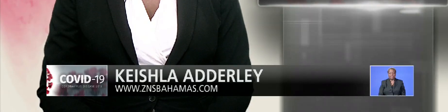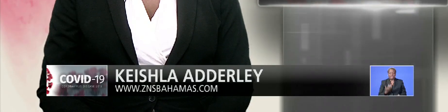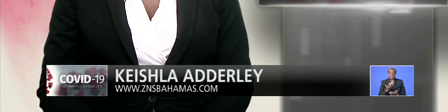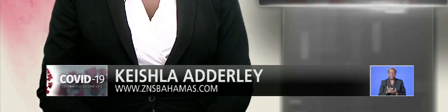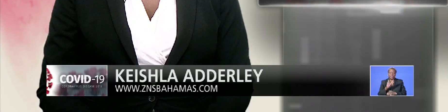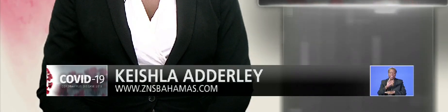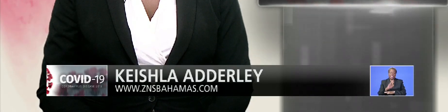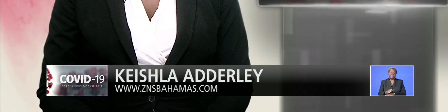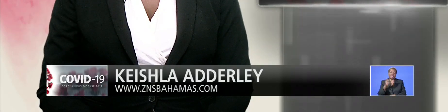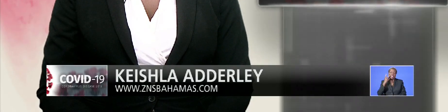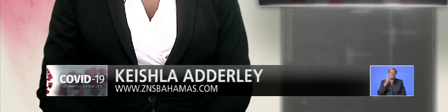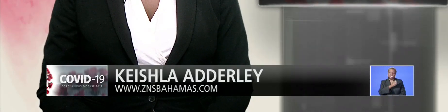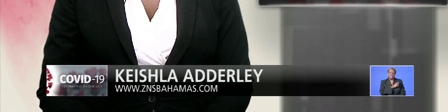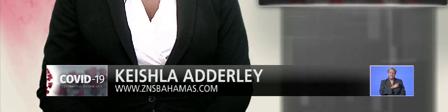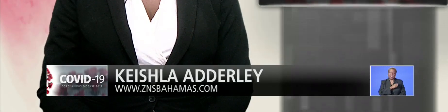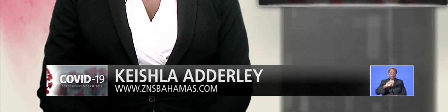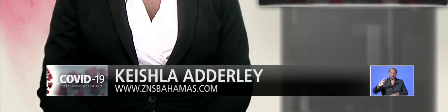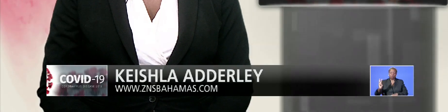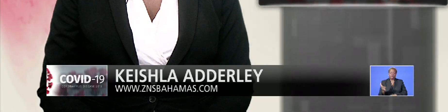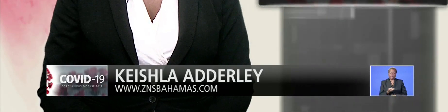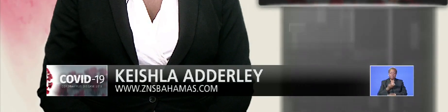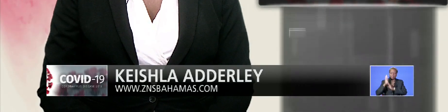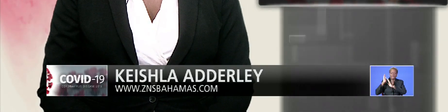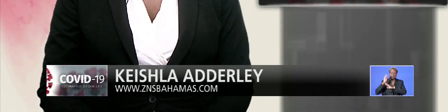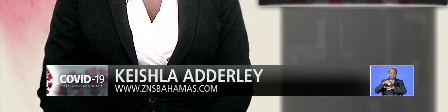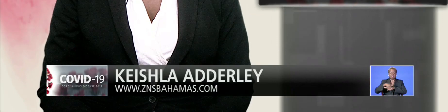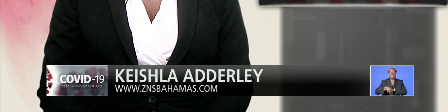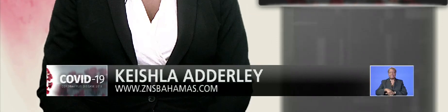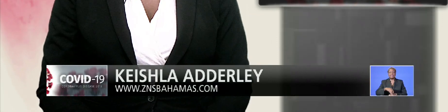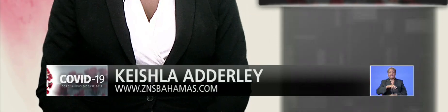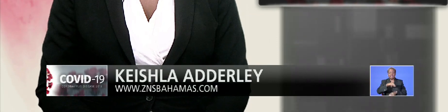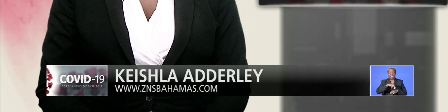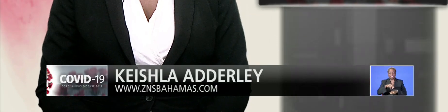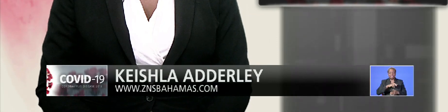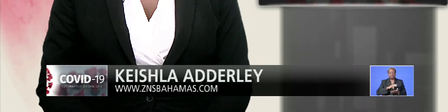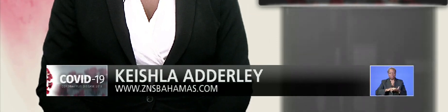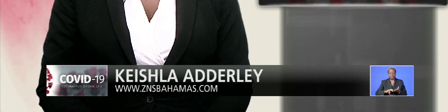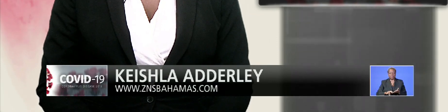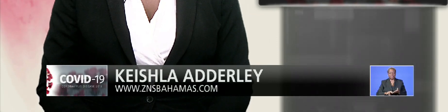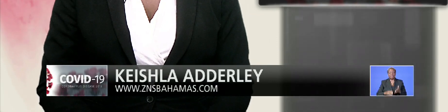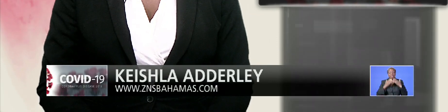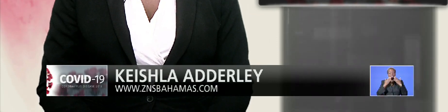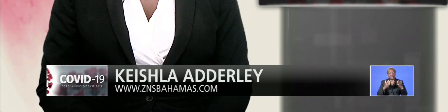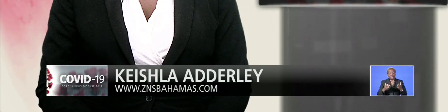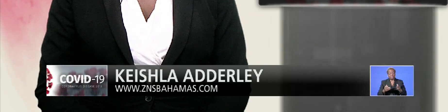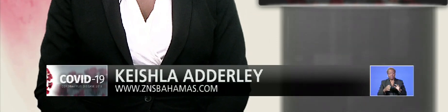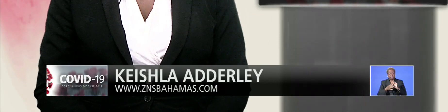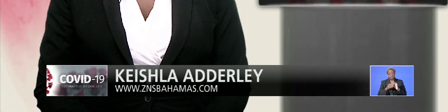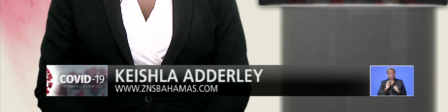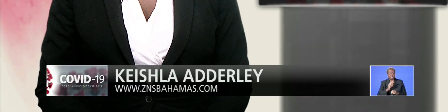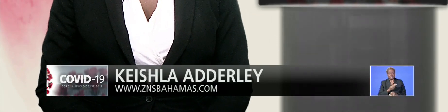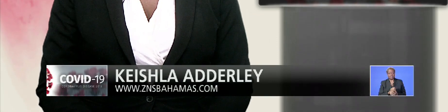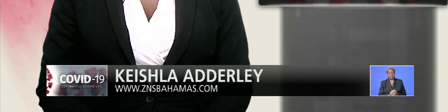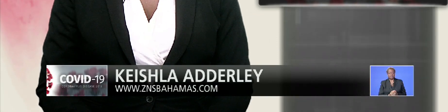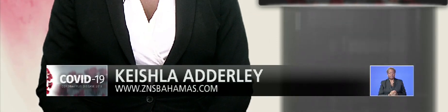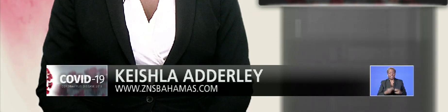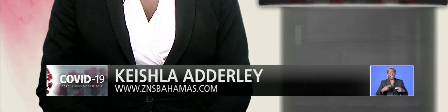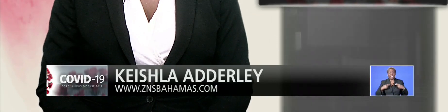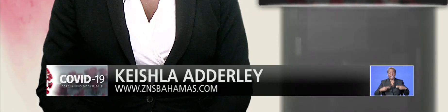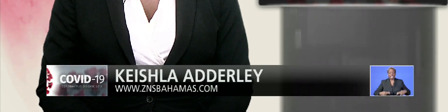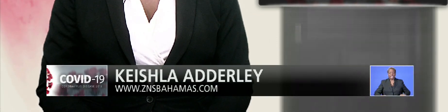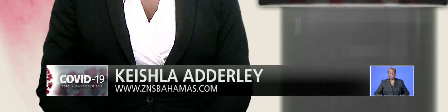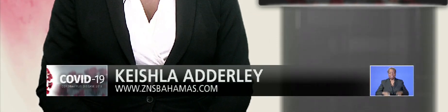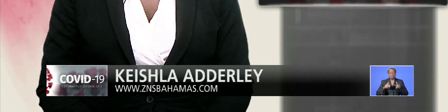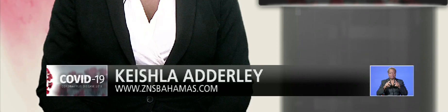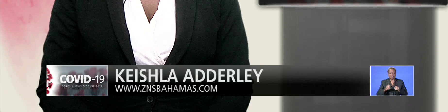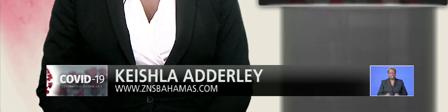Good evening, everyone. I'm Keishla Adderley, and welcome to the Bahamas Tonight, the National Report. Thanks so much for looking in tonight. Well, health officials